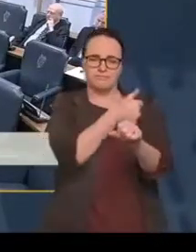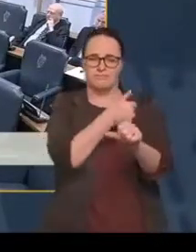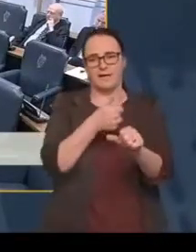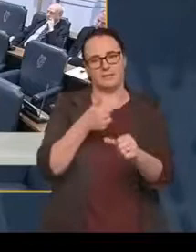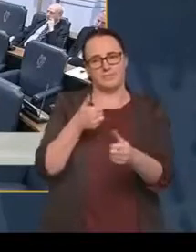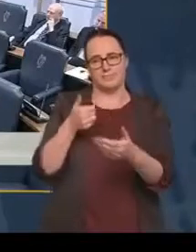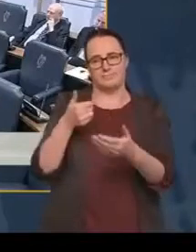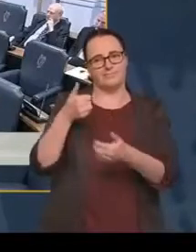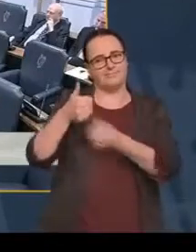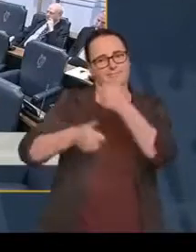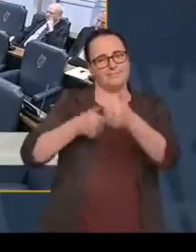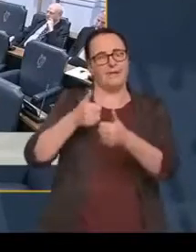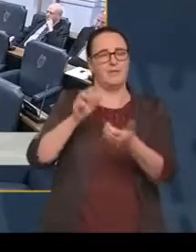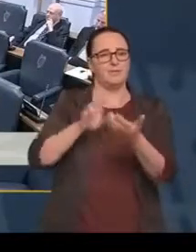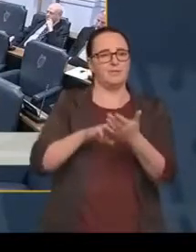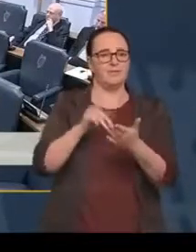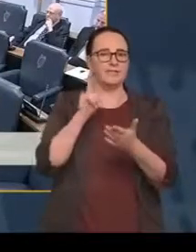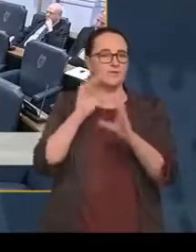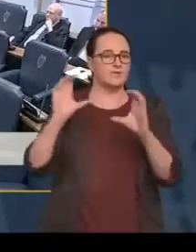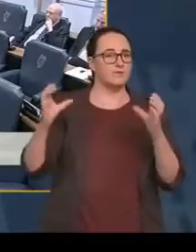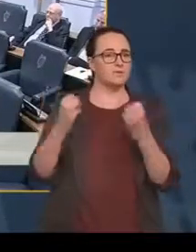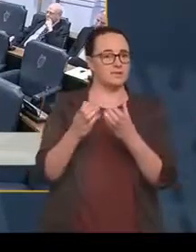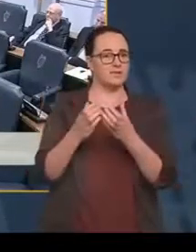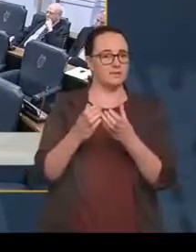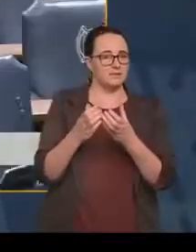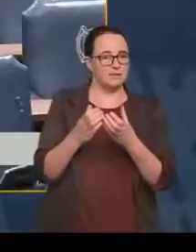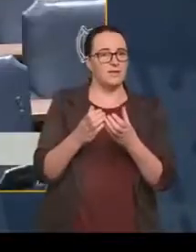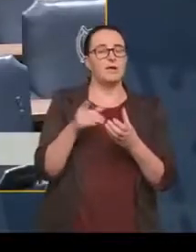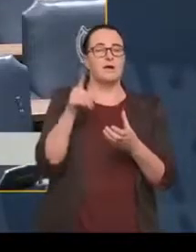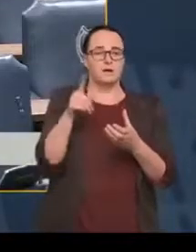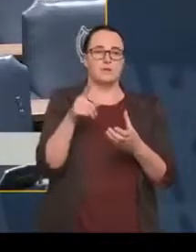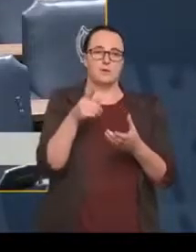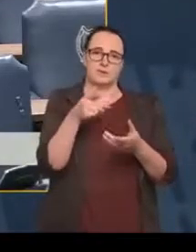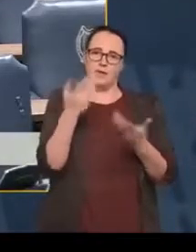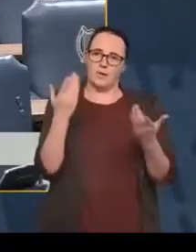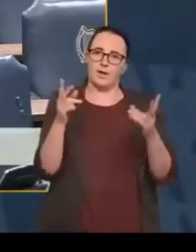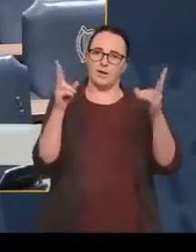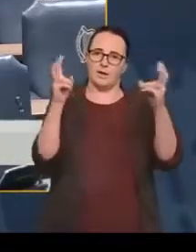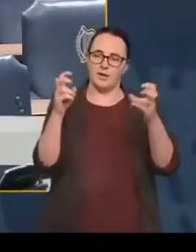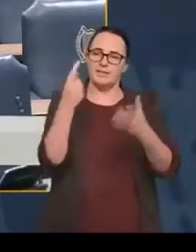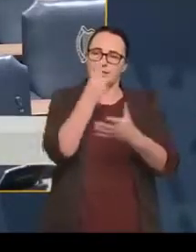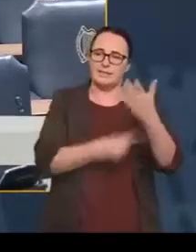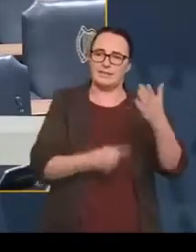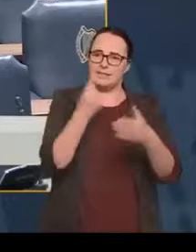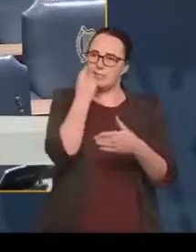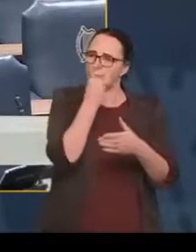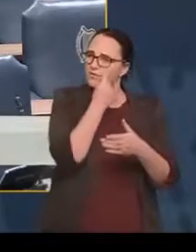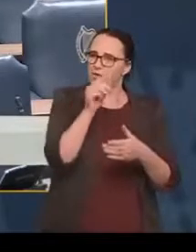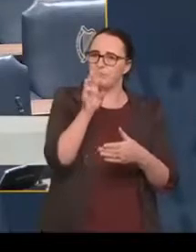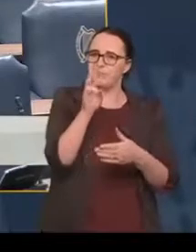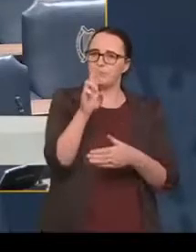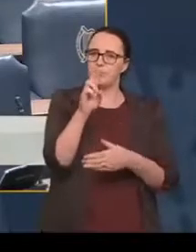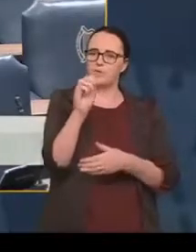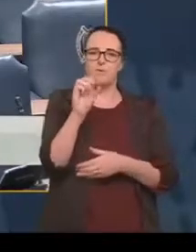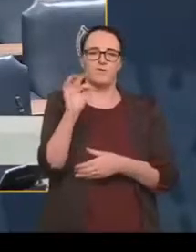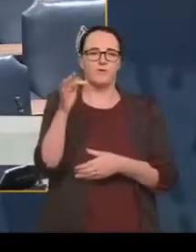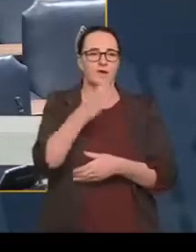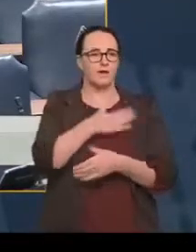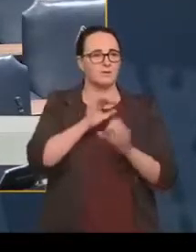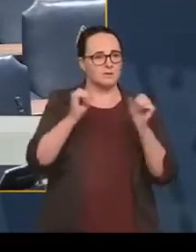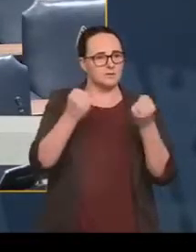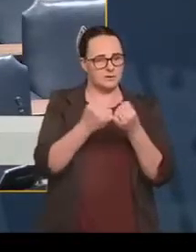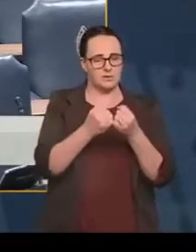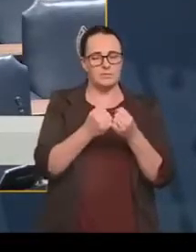to the members of the deaf community here. We're further disability proofing our society and we're going in the right way, but I just want to